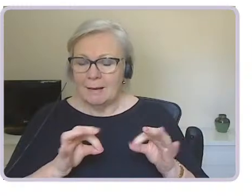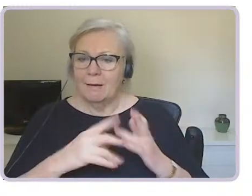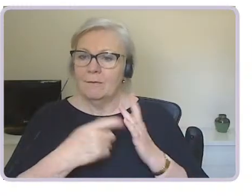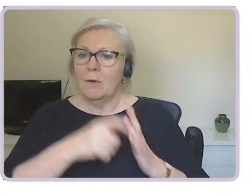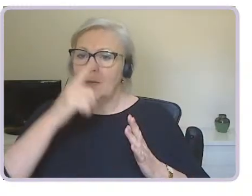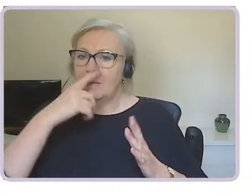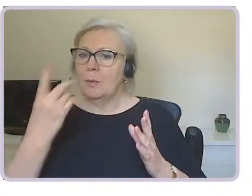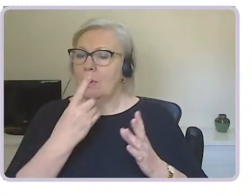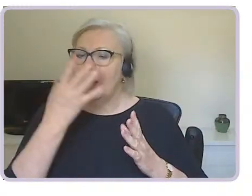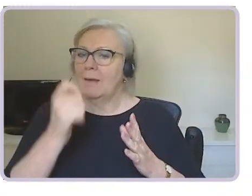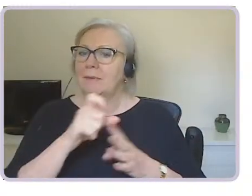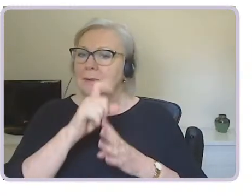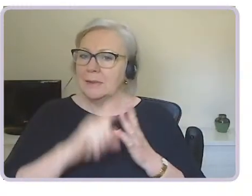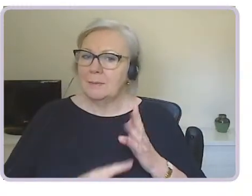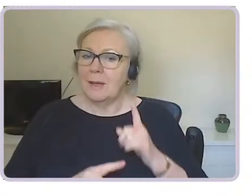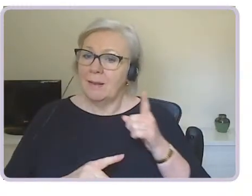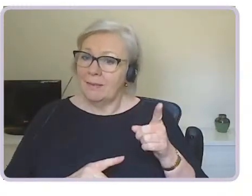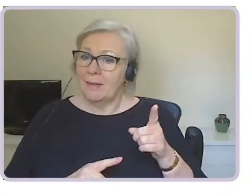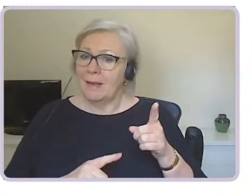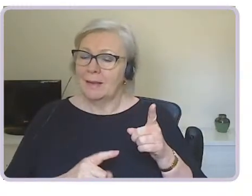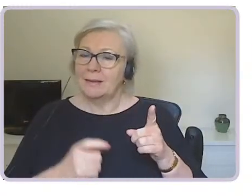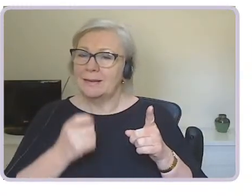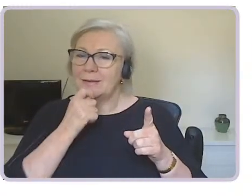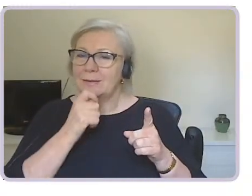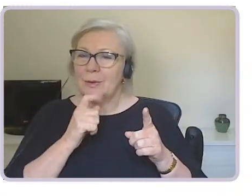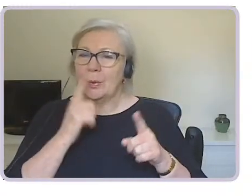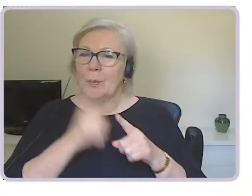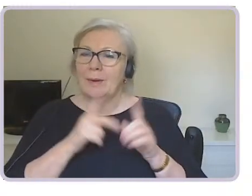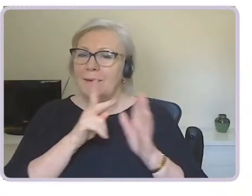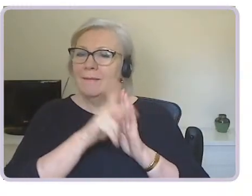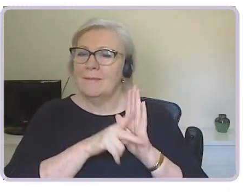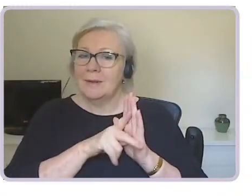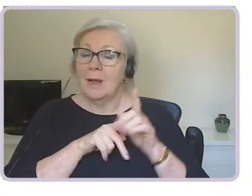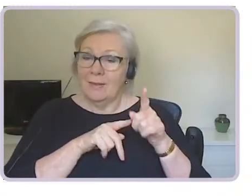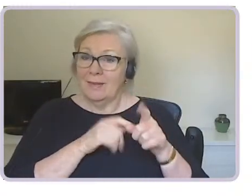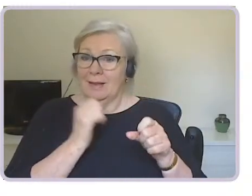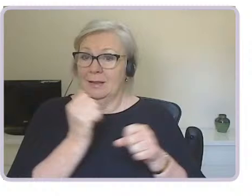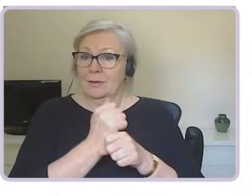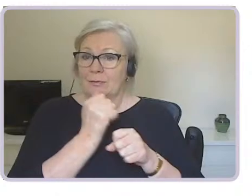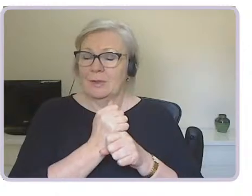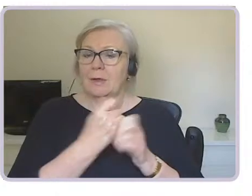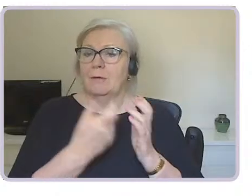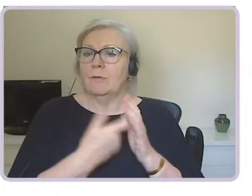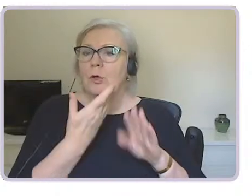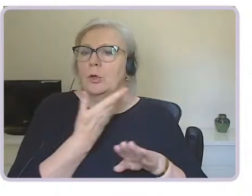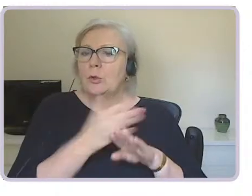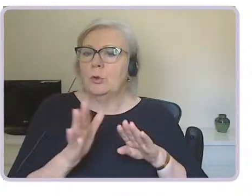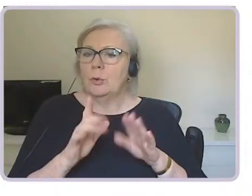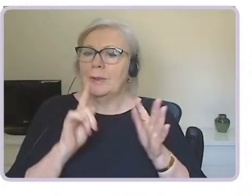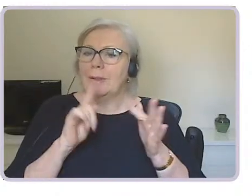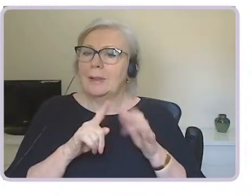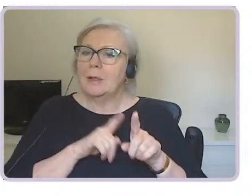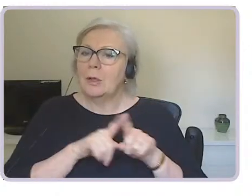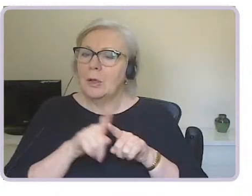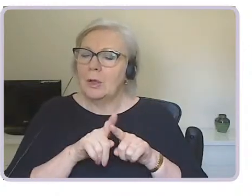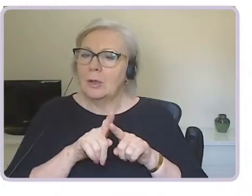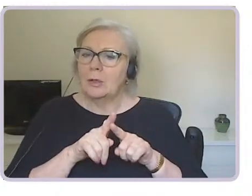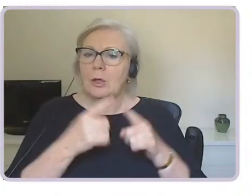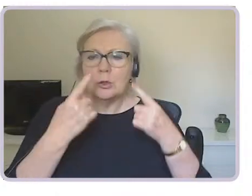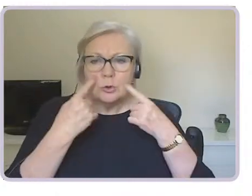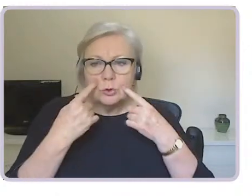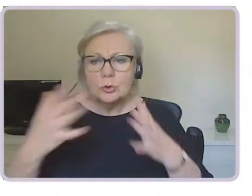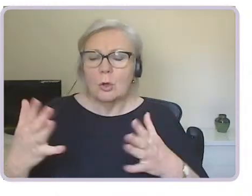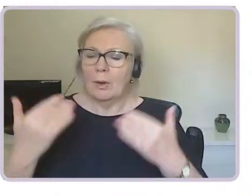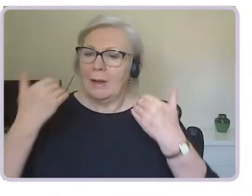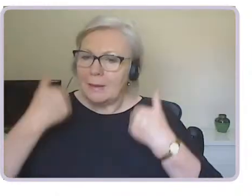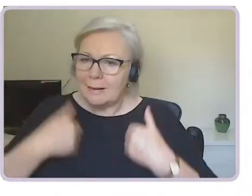This short film has actually been created for the new e-learning module to give a lived experience perspective, because it is